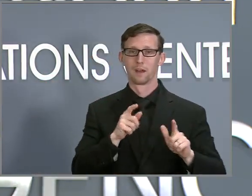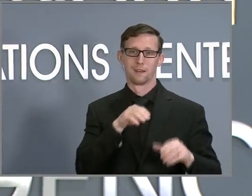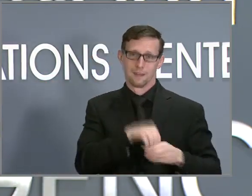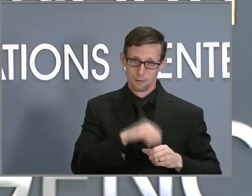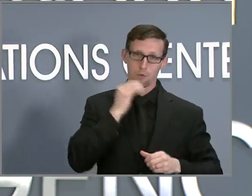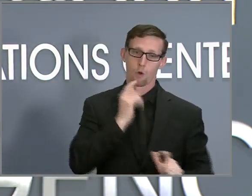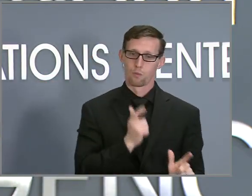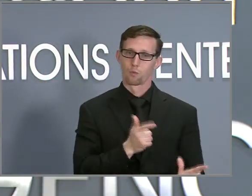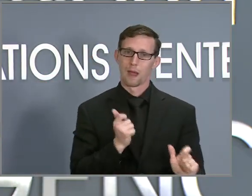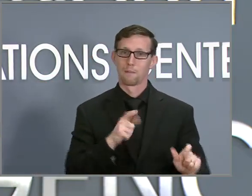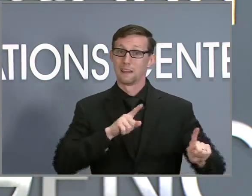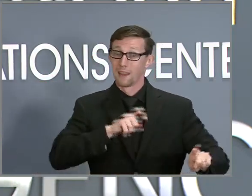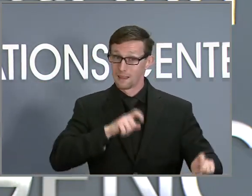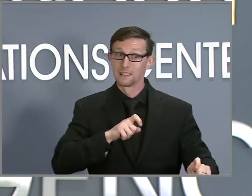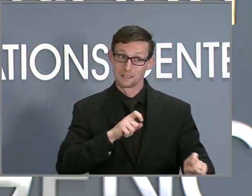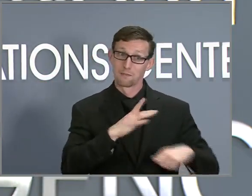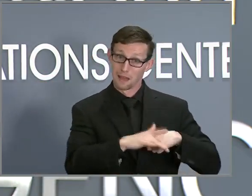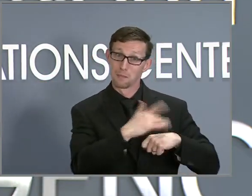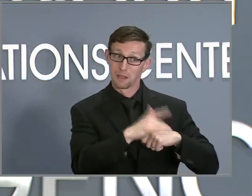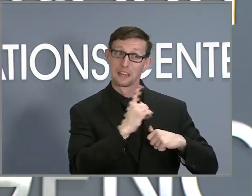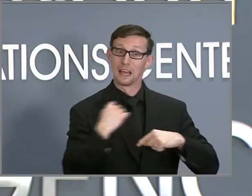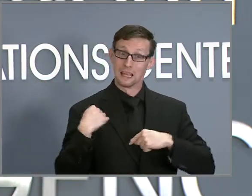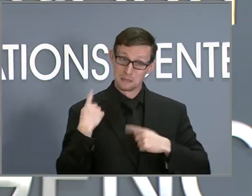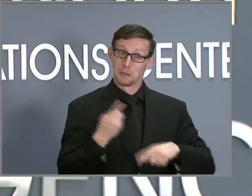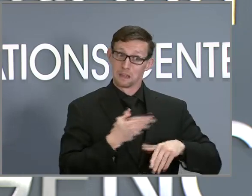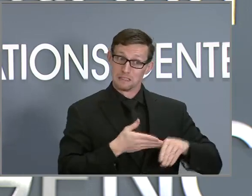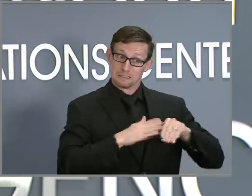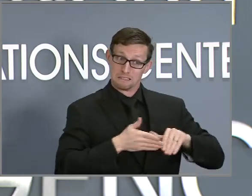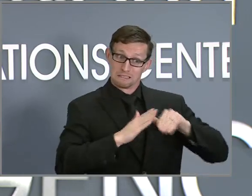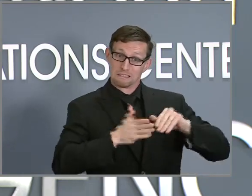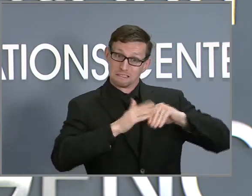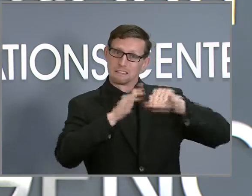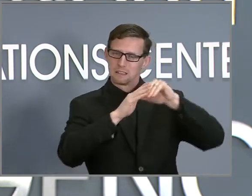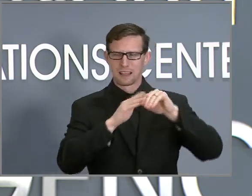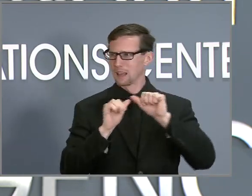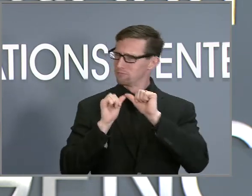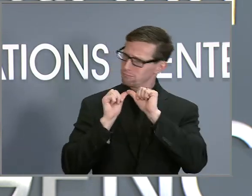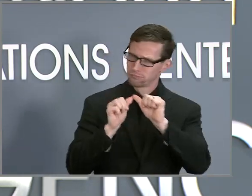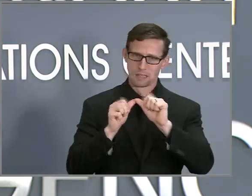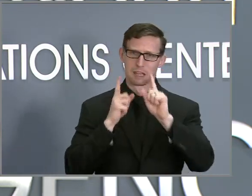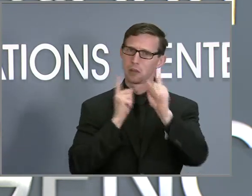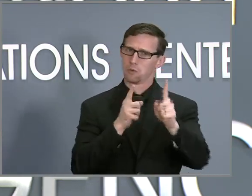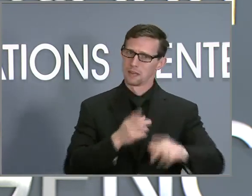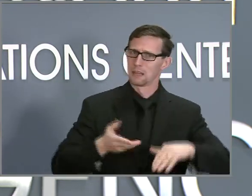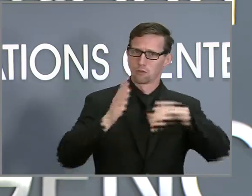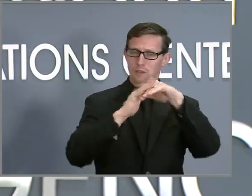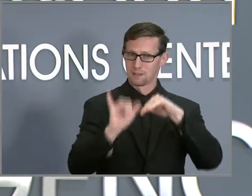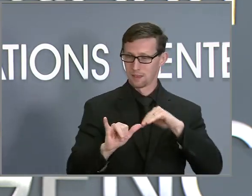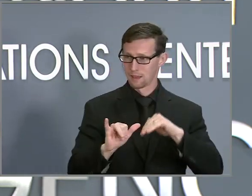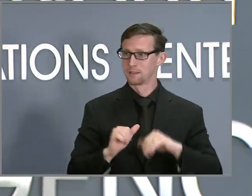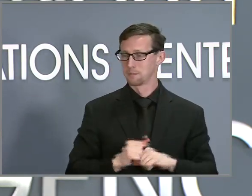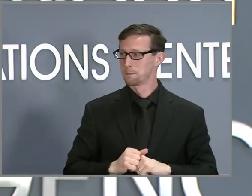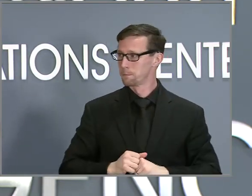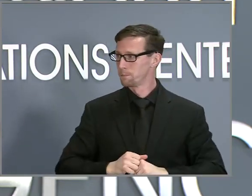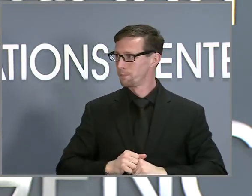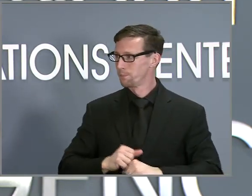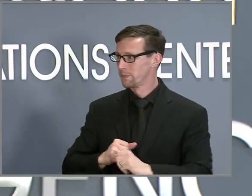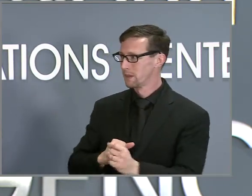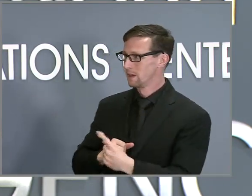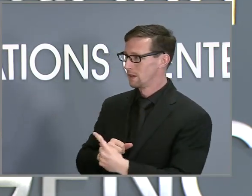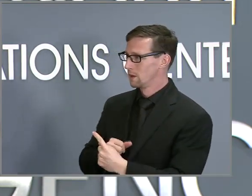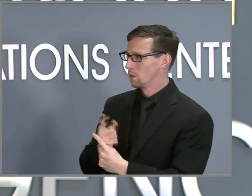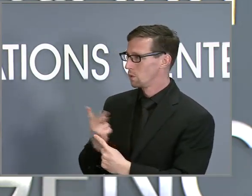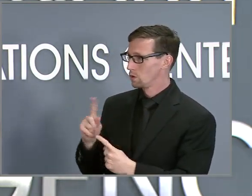And I know they'll continue to work to increase those, so we can try to stay ahead of that demand as much as possible. There's something about